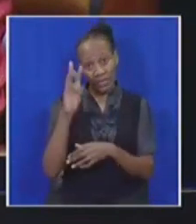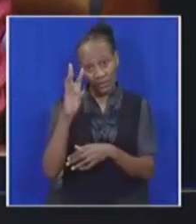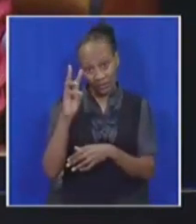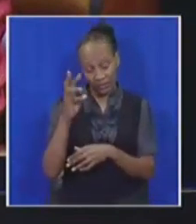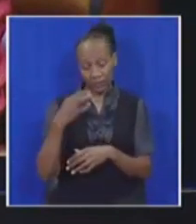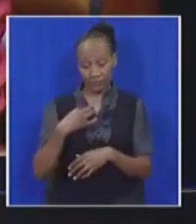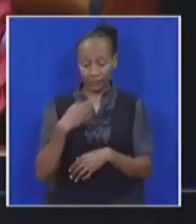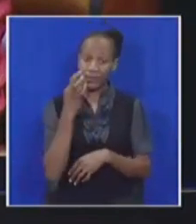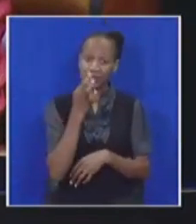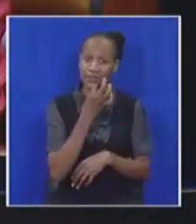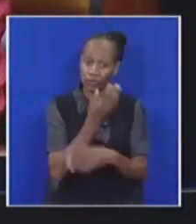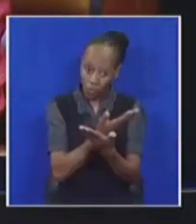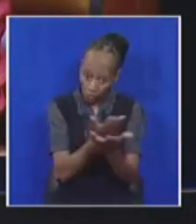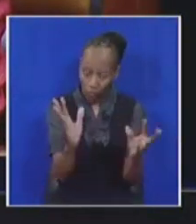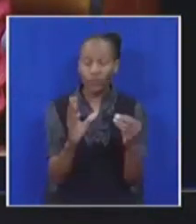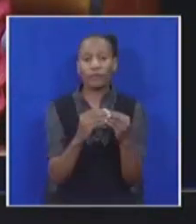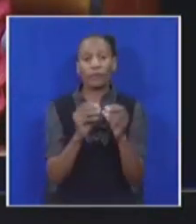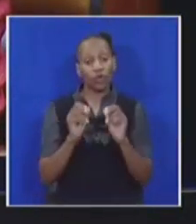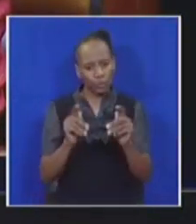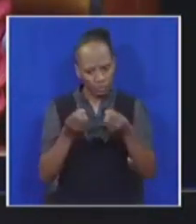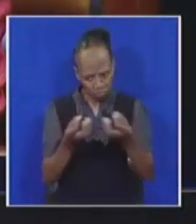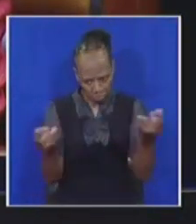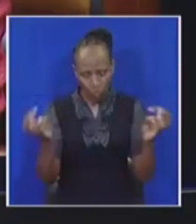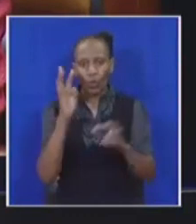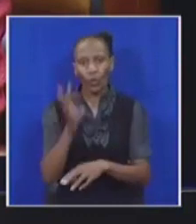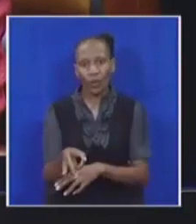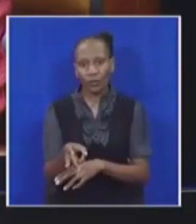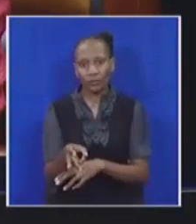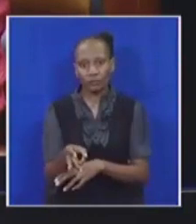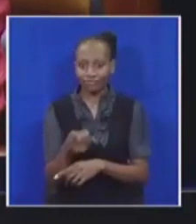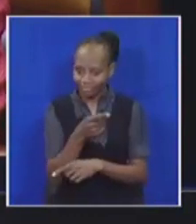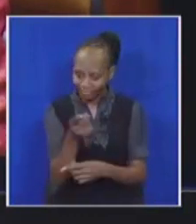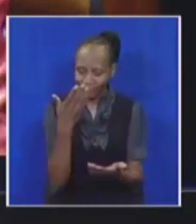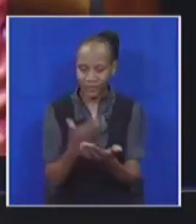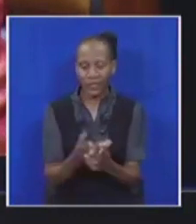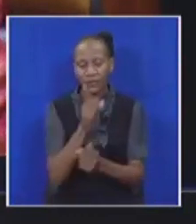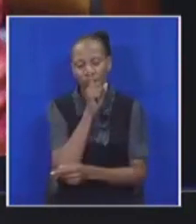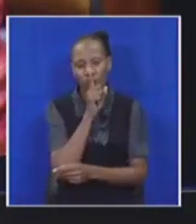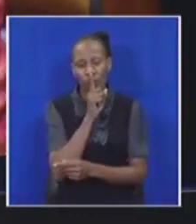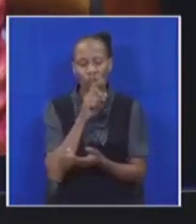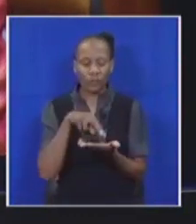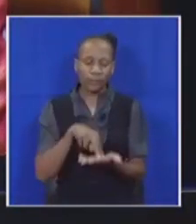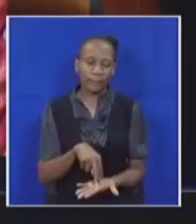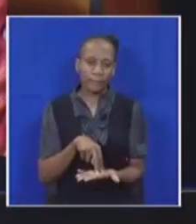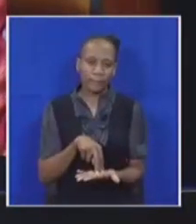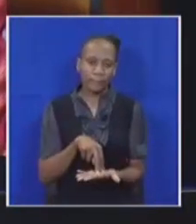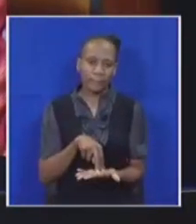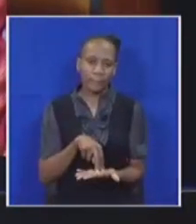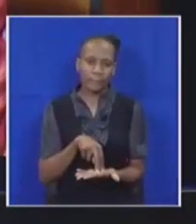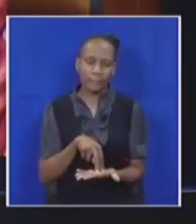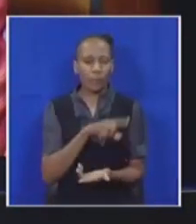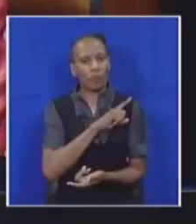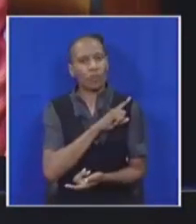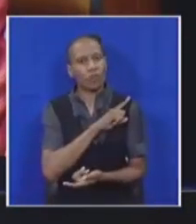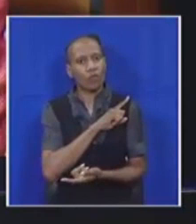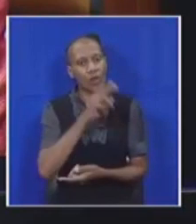indicated that members would be given an opportunity to observe a moment of silence today for the death of